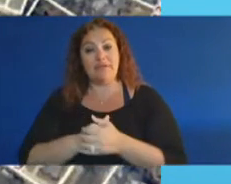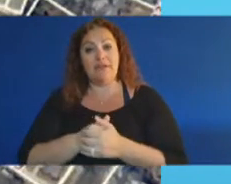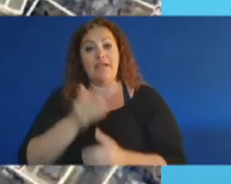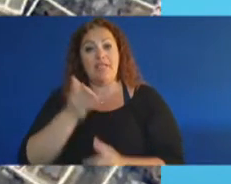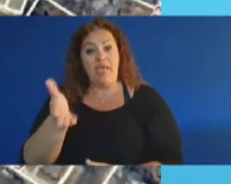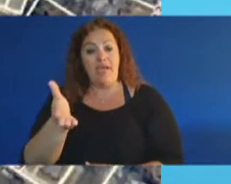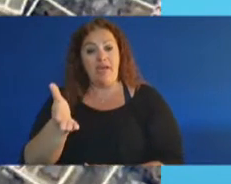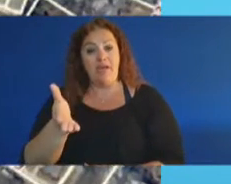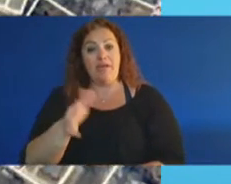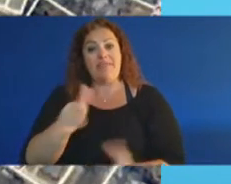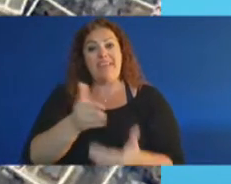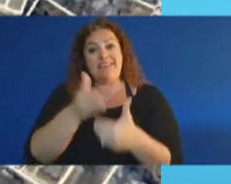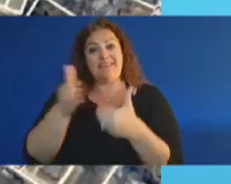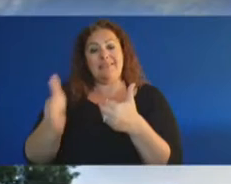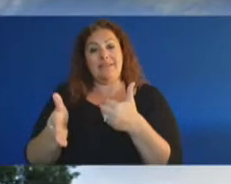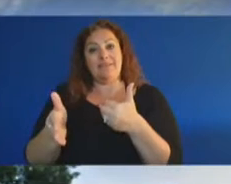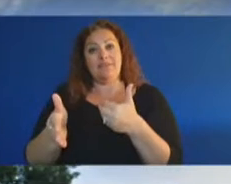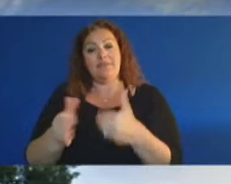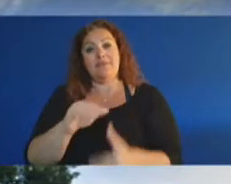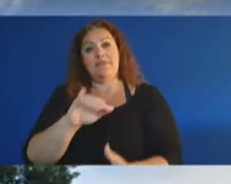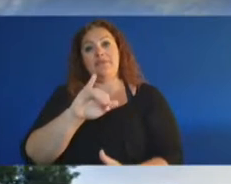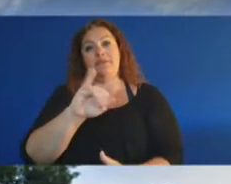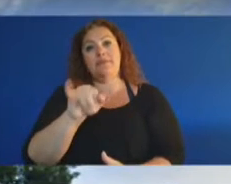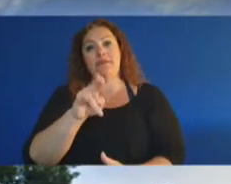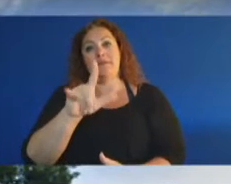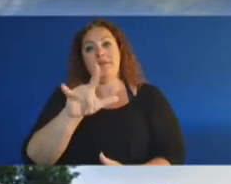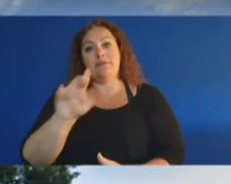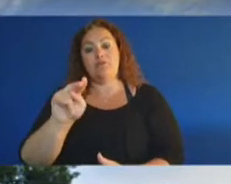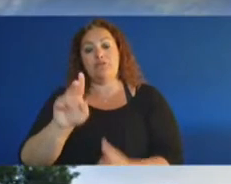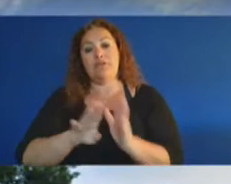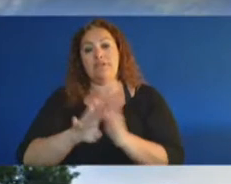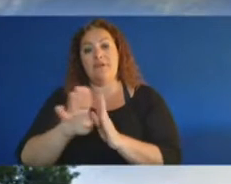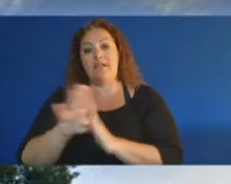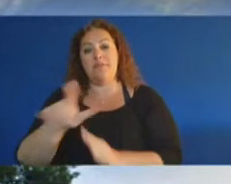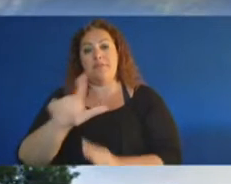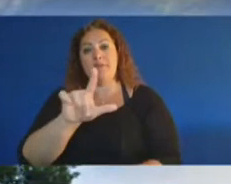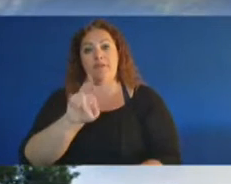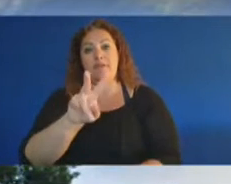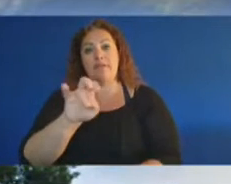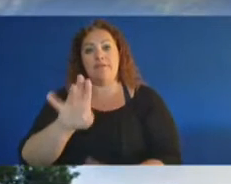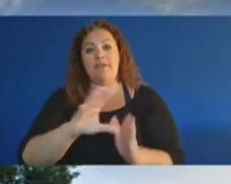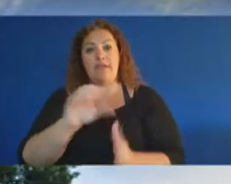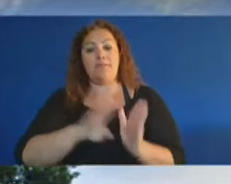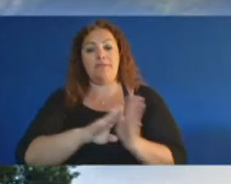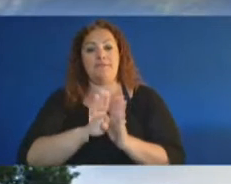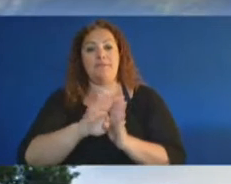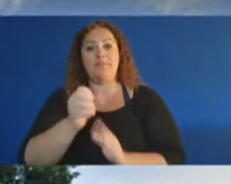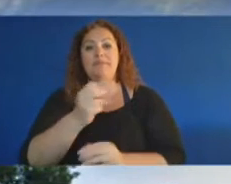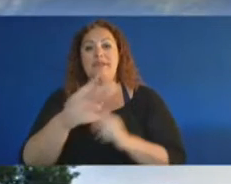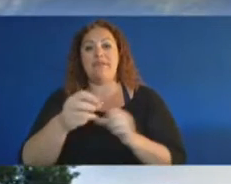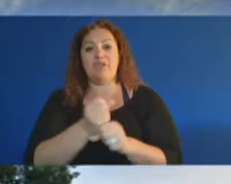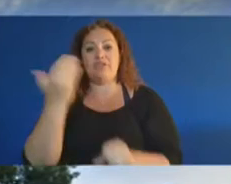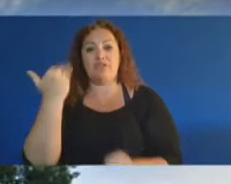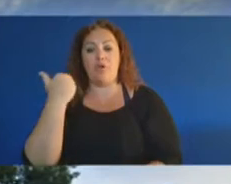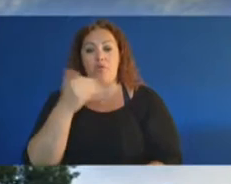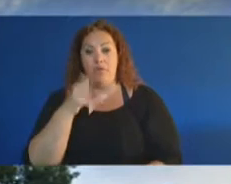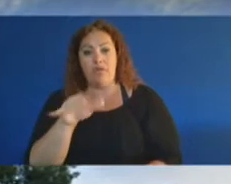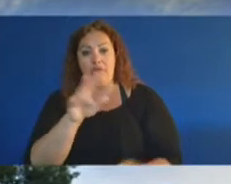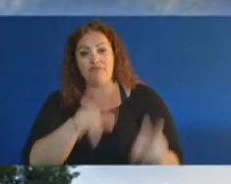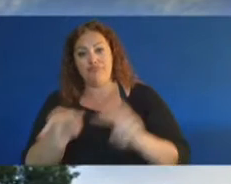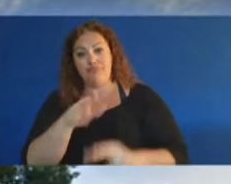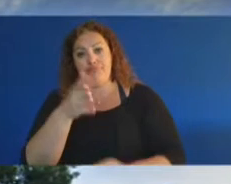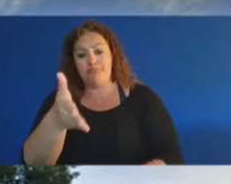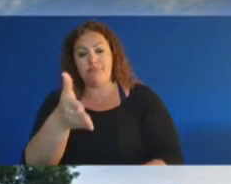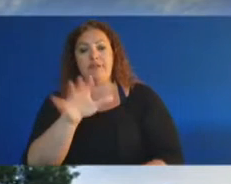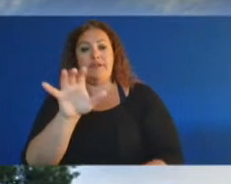is adjacent to the Julian development uh which the LaVine company's developed uh several years ago here's a look at it and this is